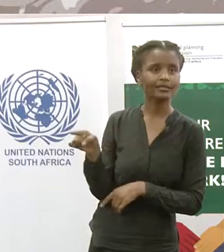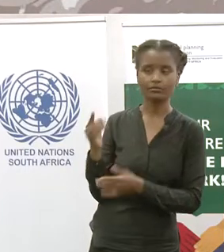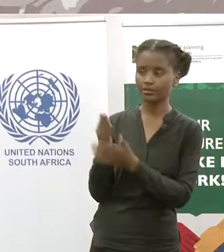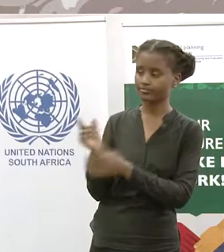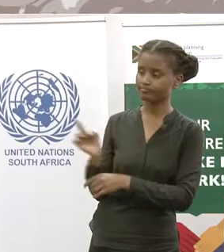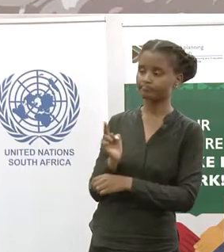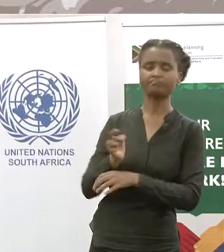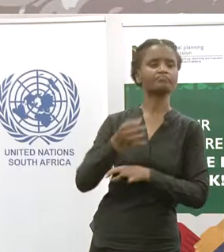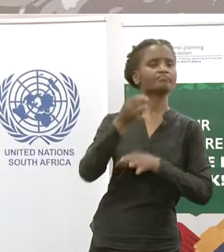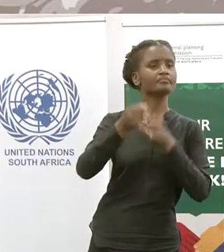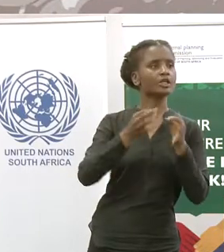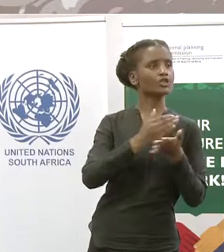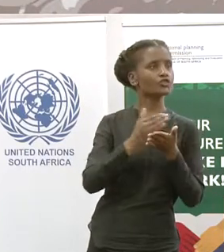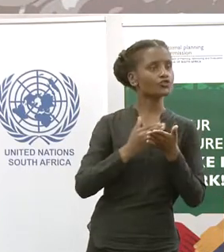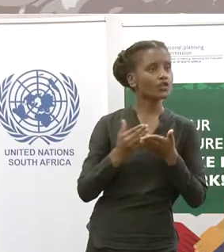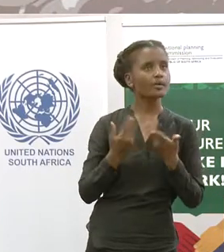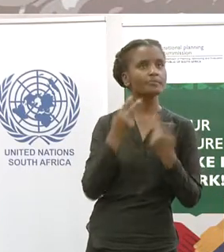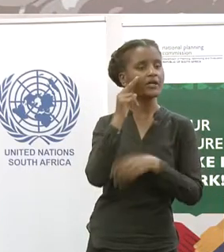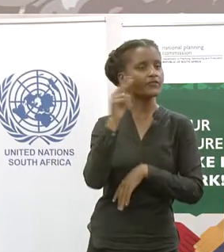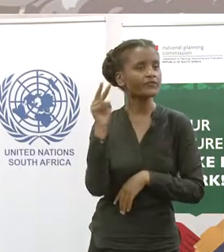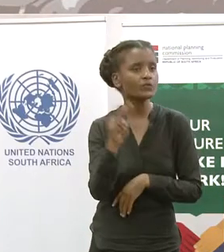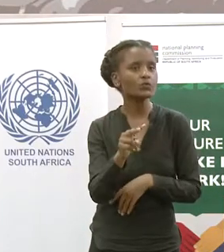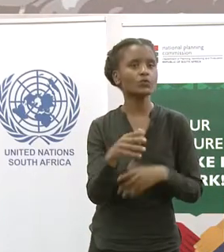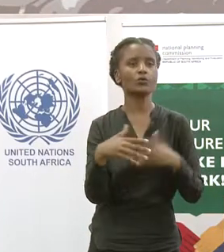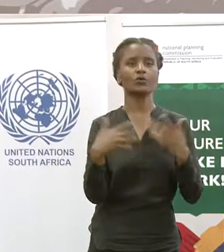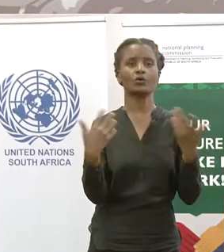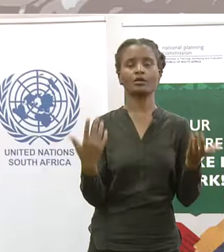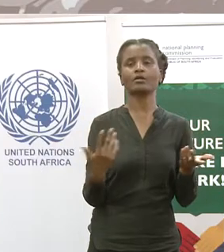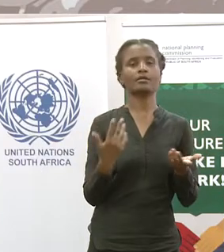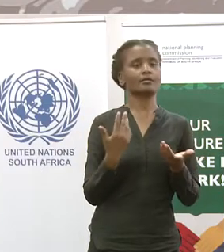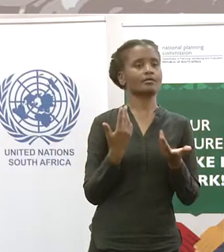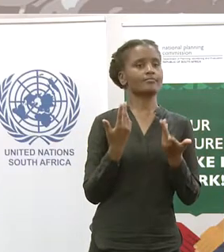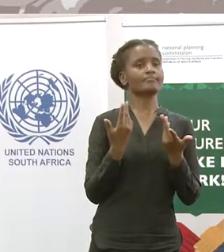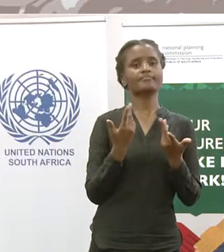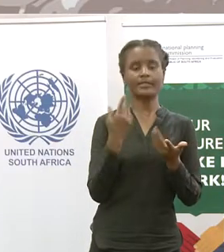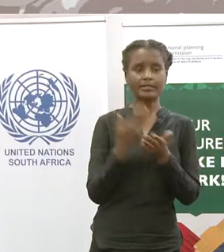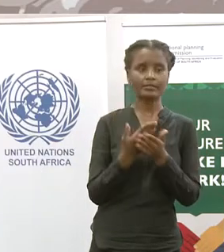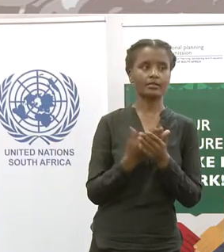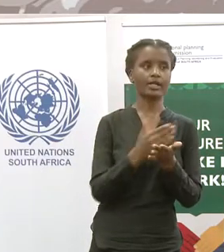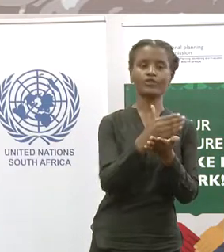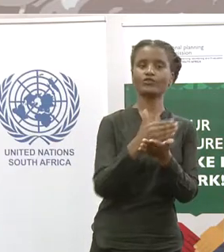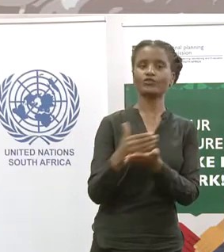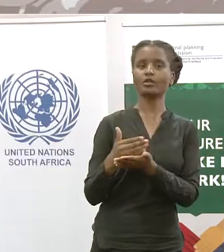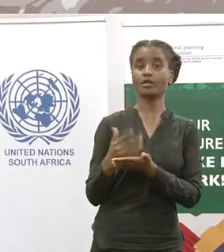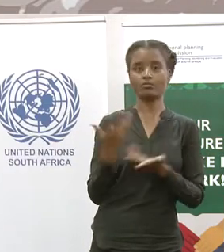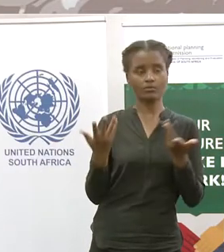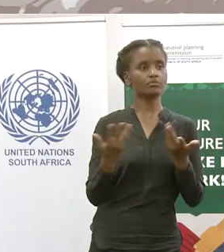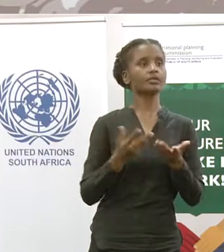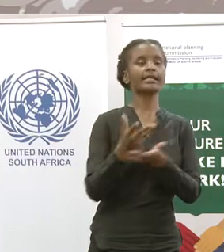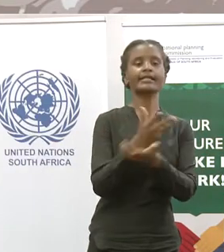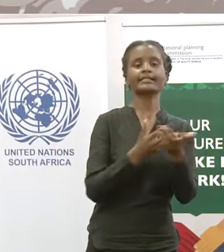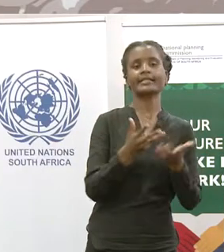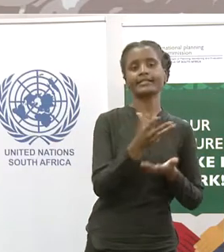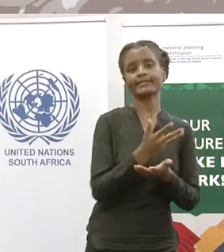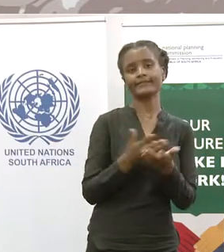their perspectives and their views with the audience, and so that we can be able to have an interactive session where we can be able to